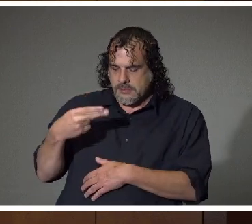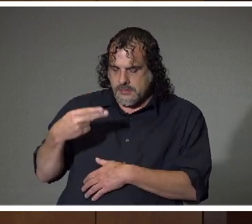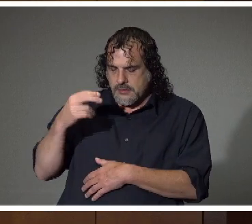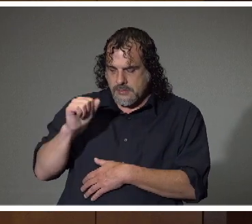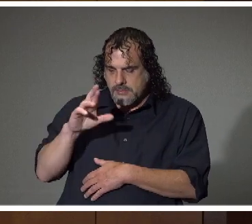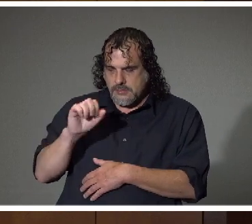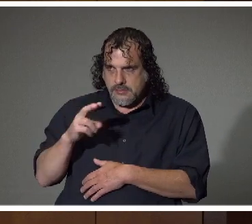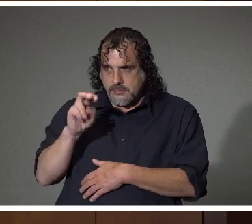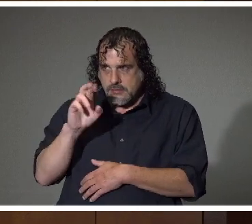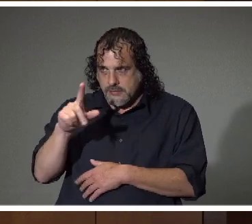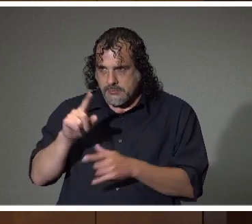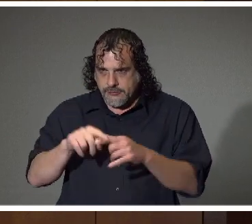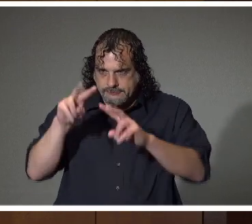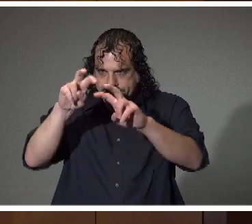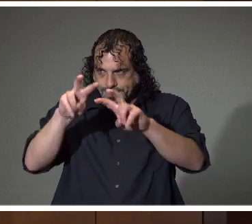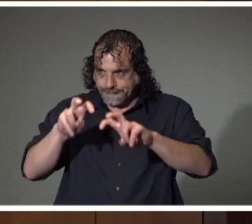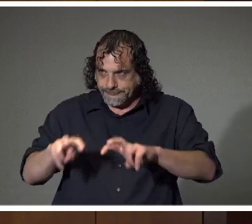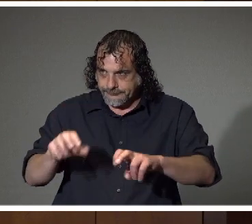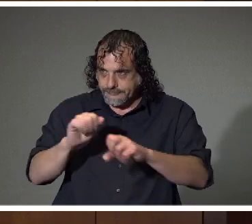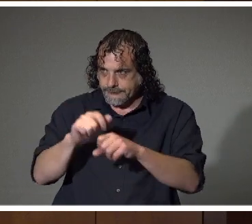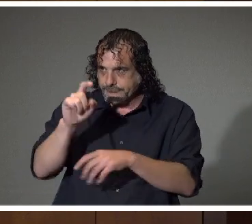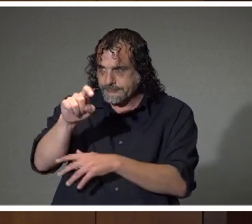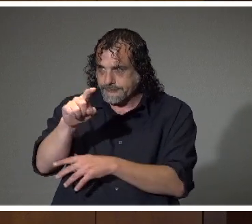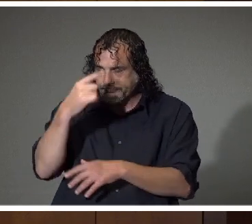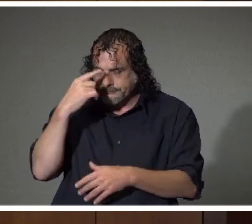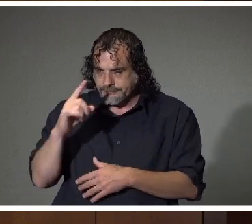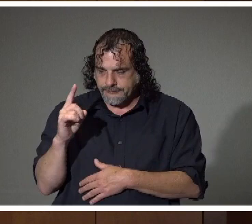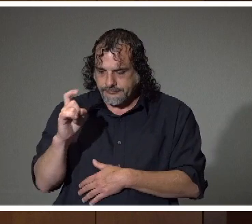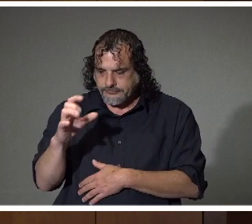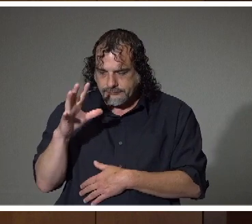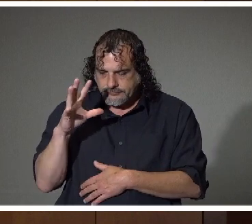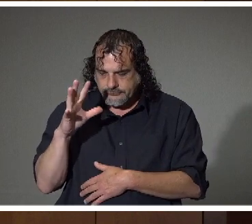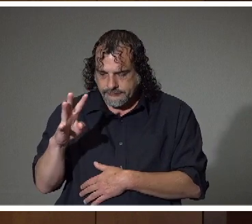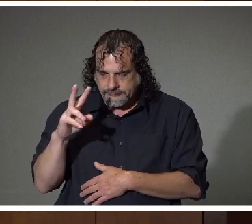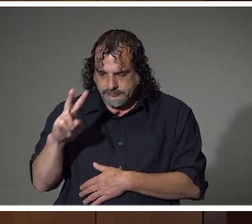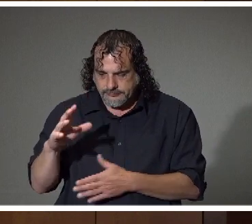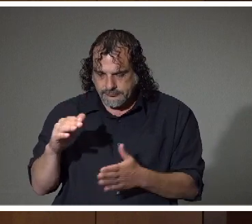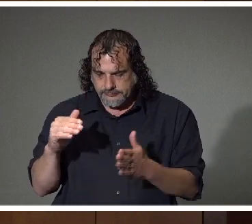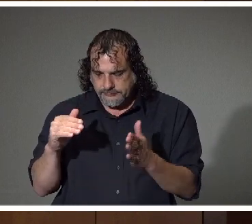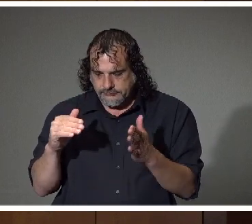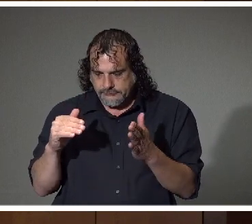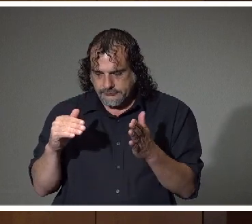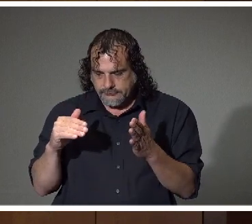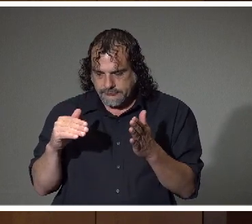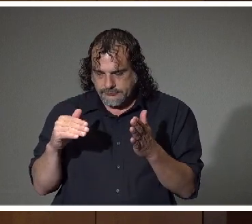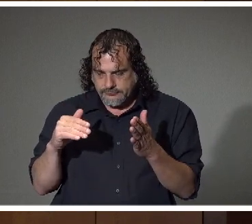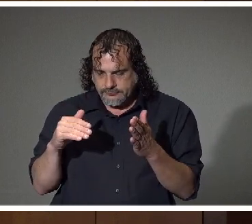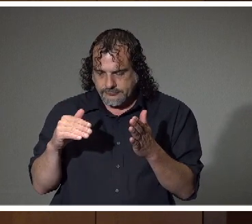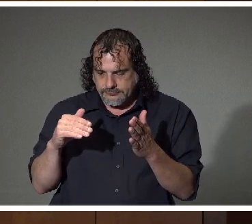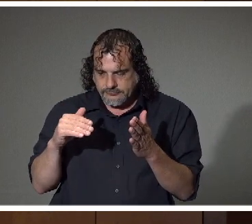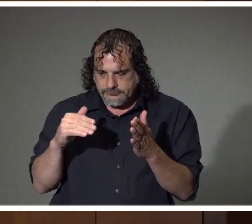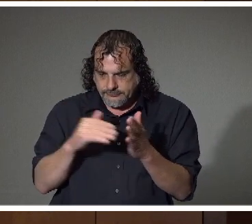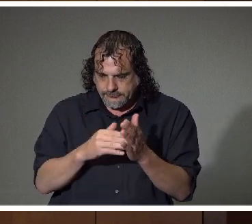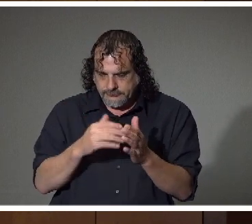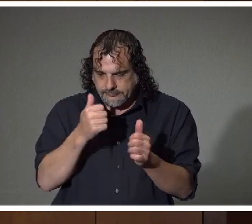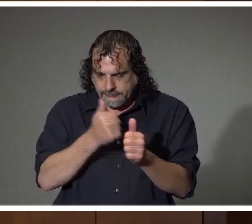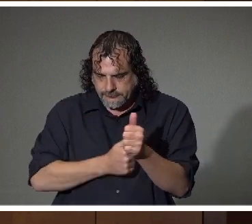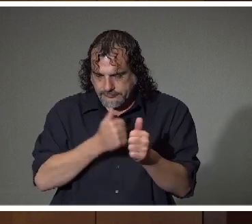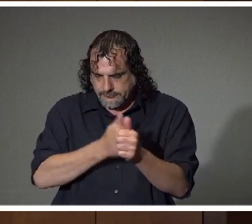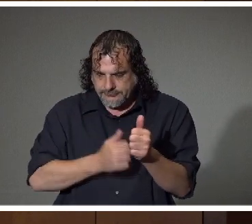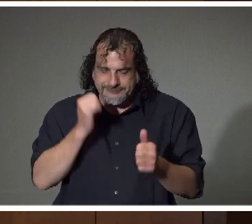Health Initiative on the need for 152 tests per day per 100,000